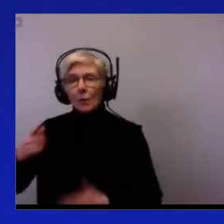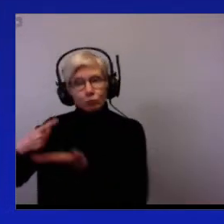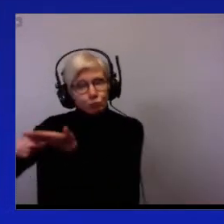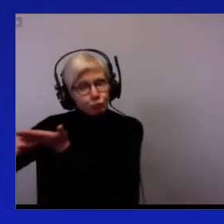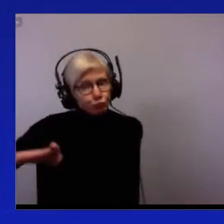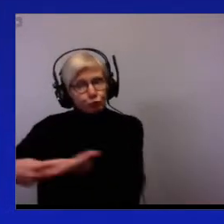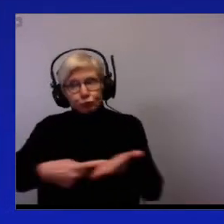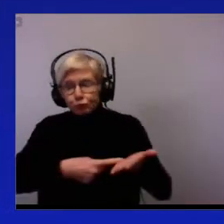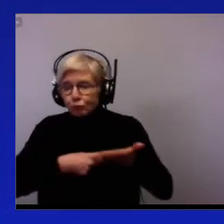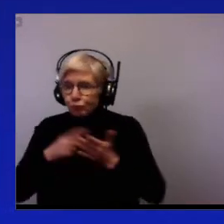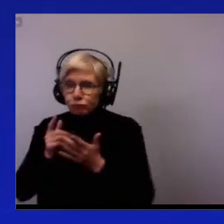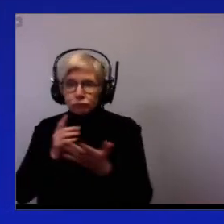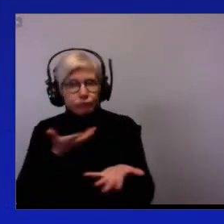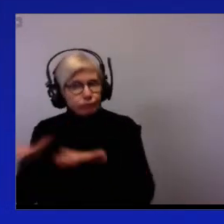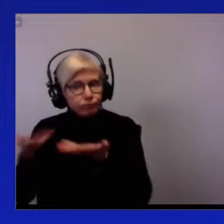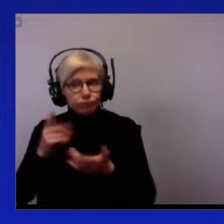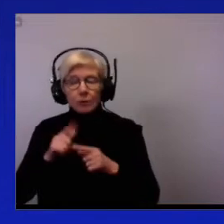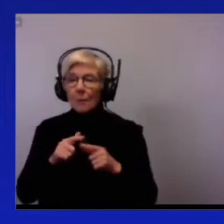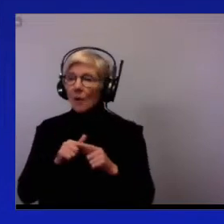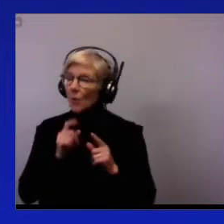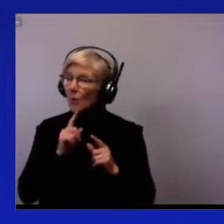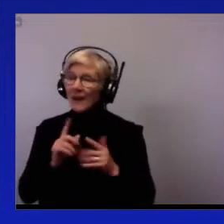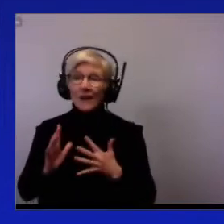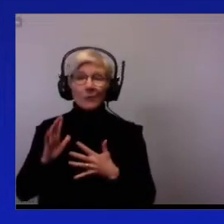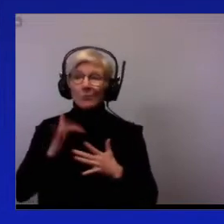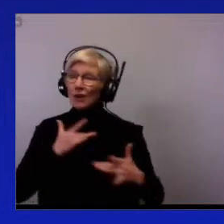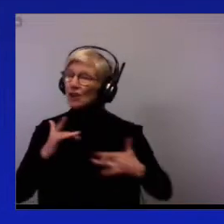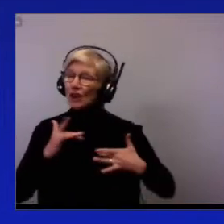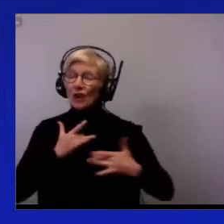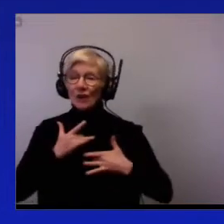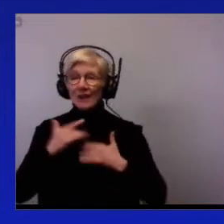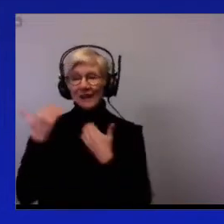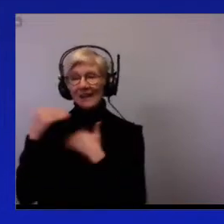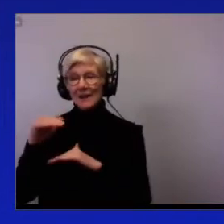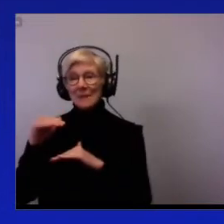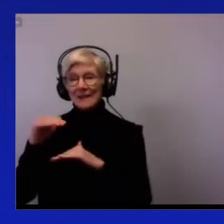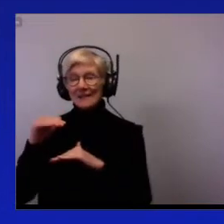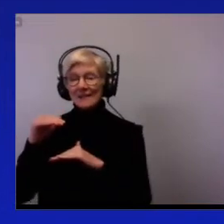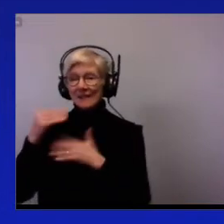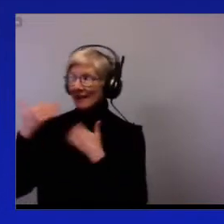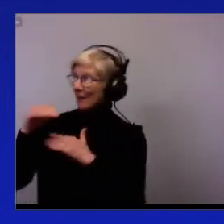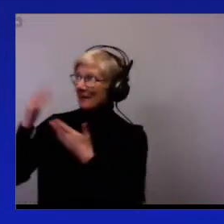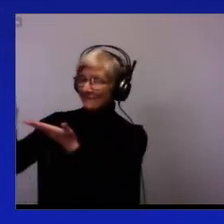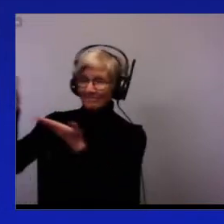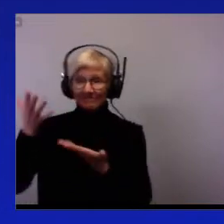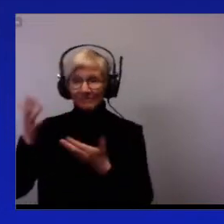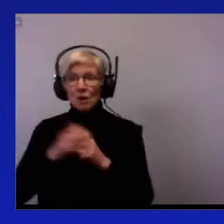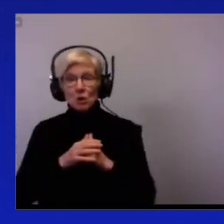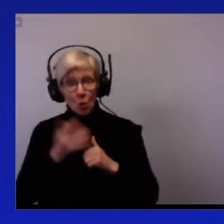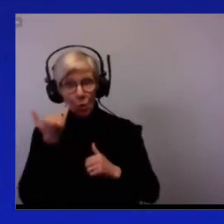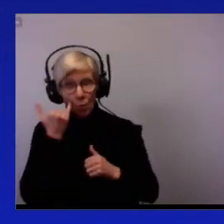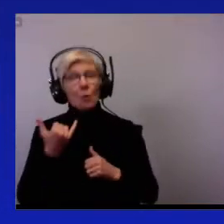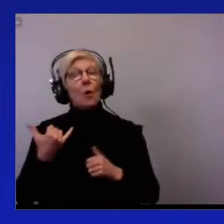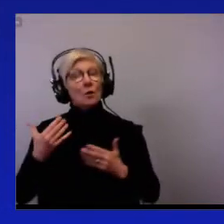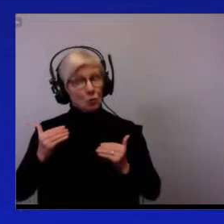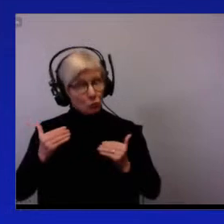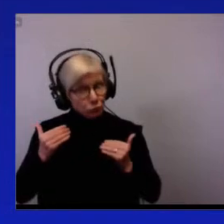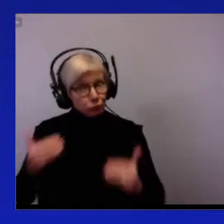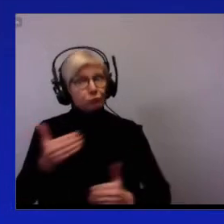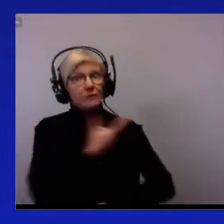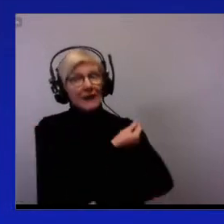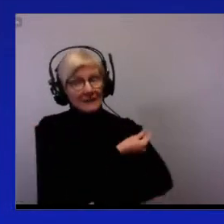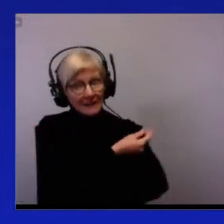the limiting factor in terms of us being able to, run a vaccination campaign that protects the population.